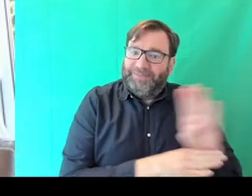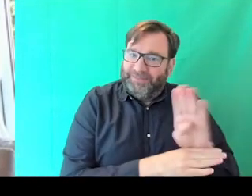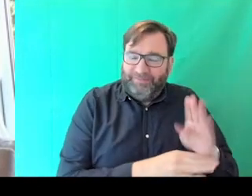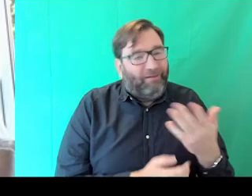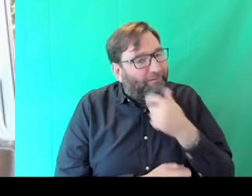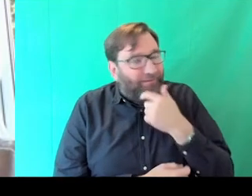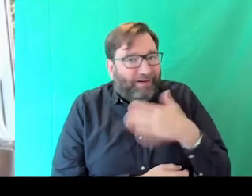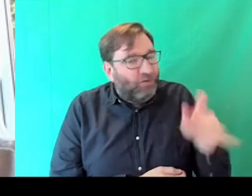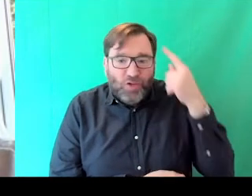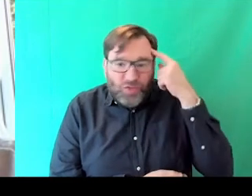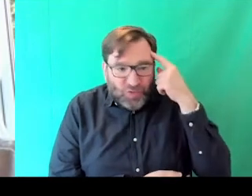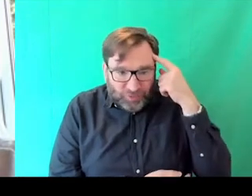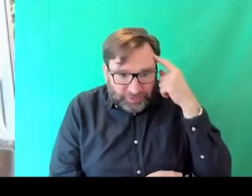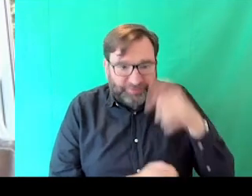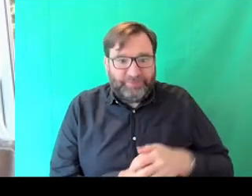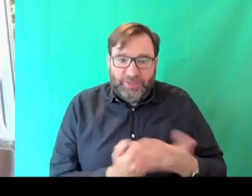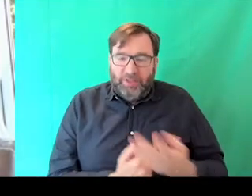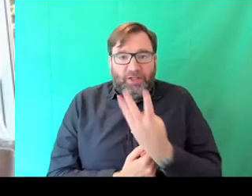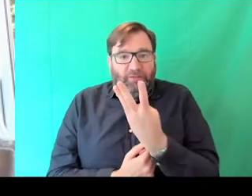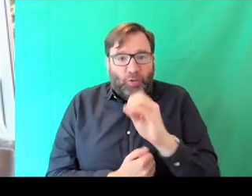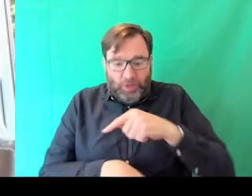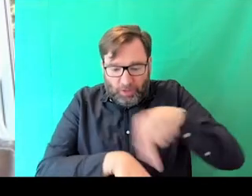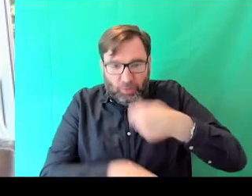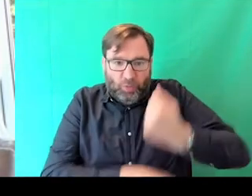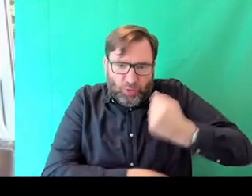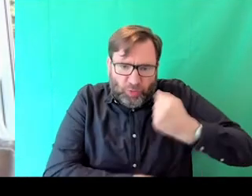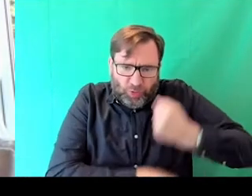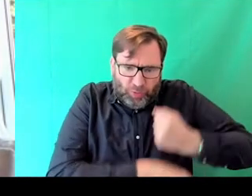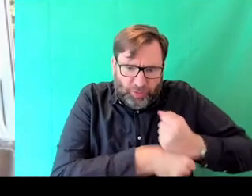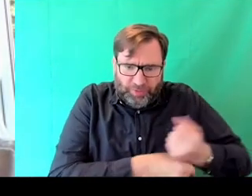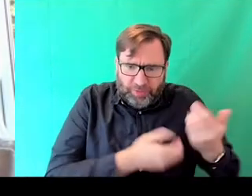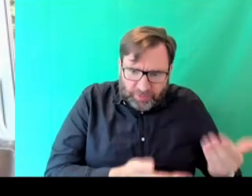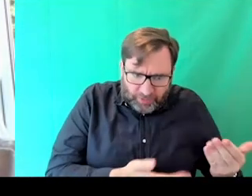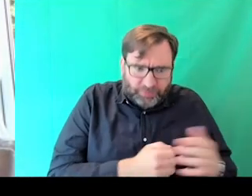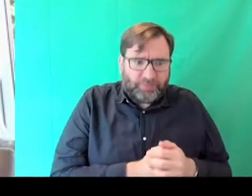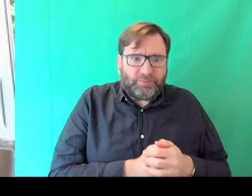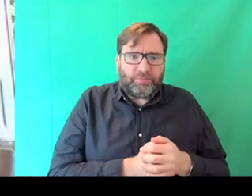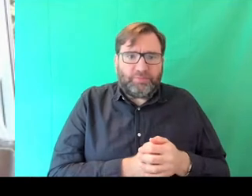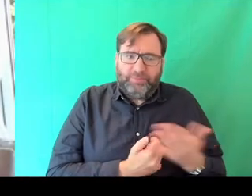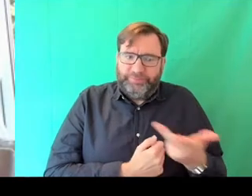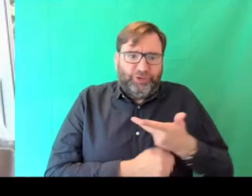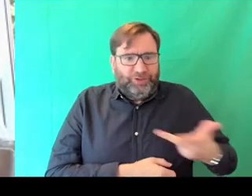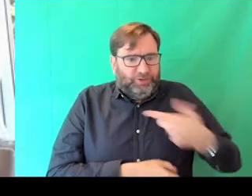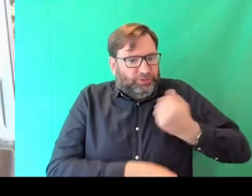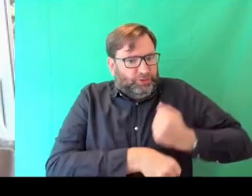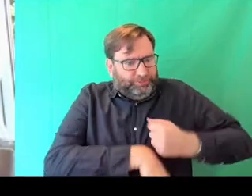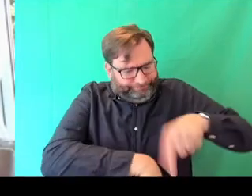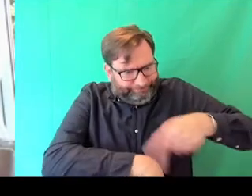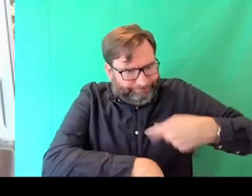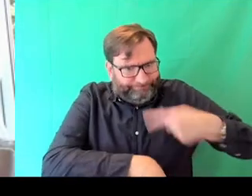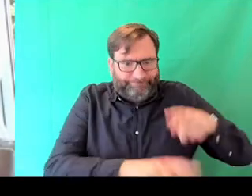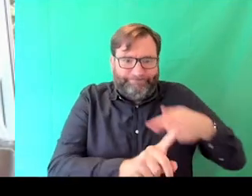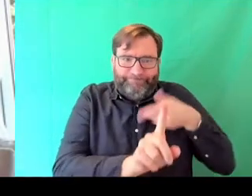disability. It usually starts off as just volunteering and raising your hand and asking questions. And so you're able